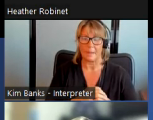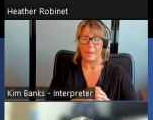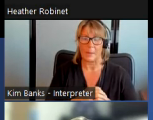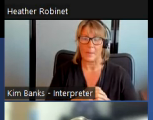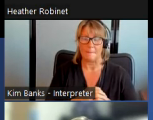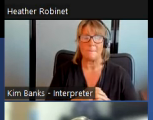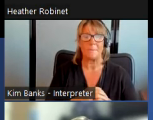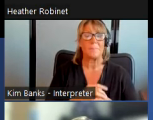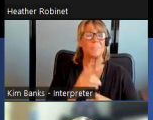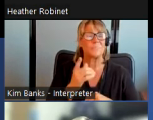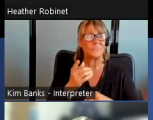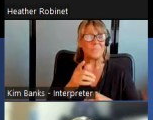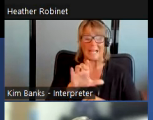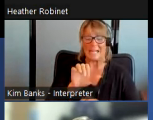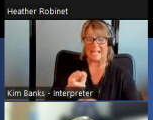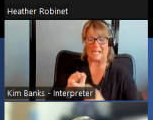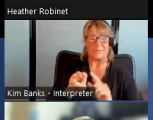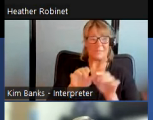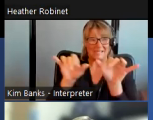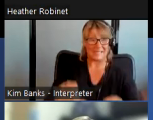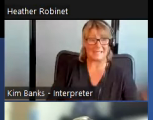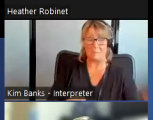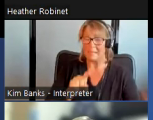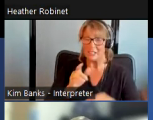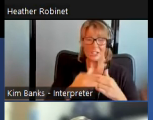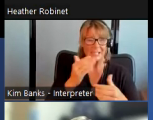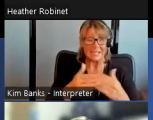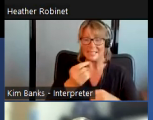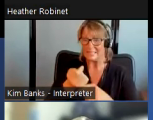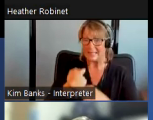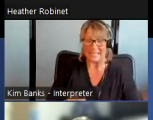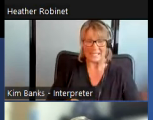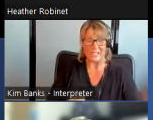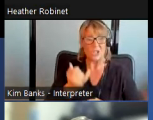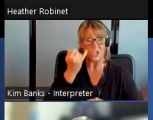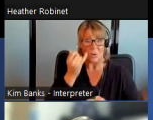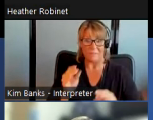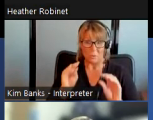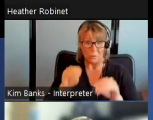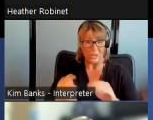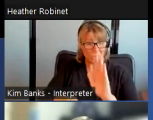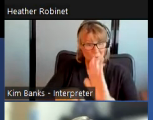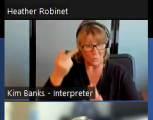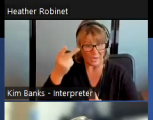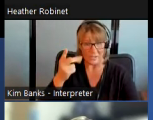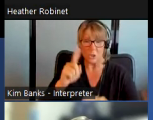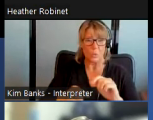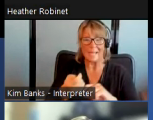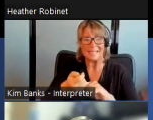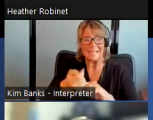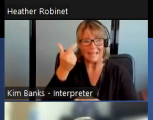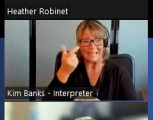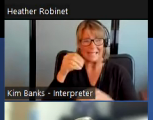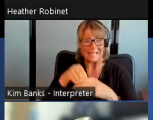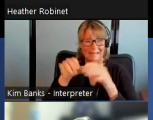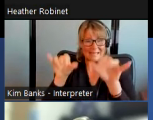necessarily delete, and one of them is when you put somebody in. So you can't delete them back out of the system. Once you put them in the